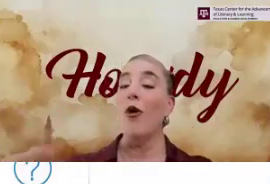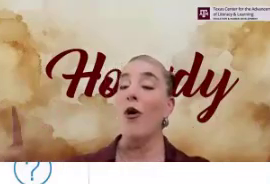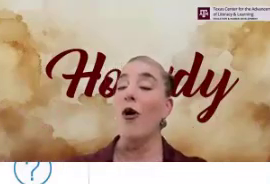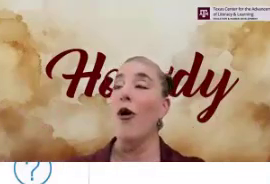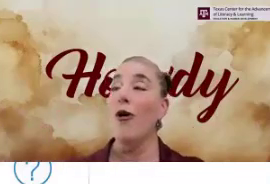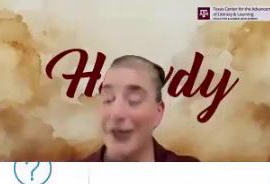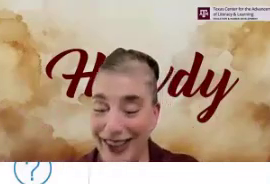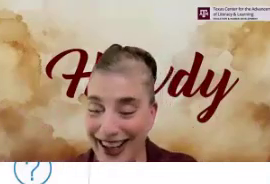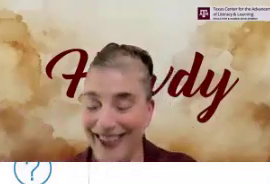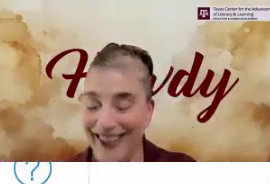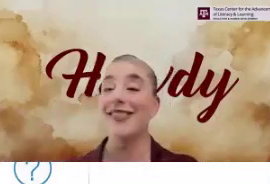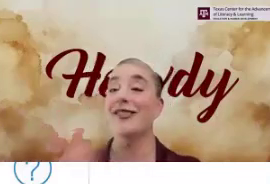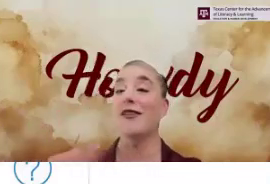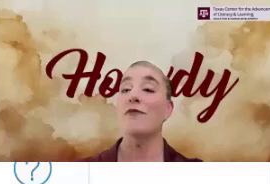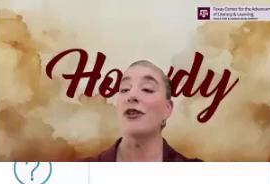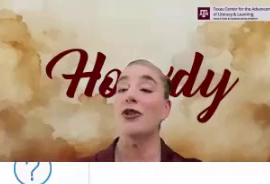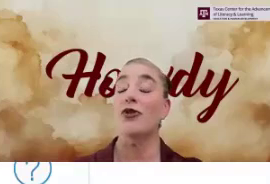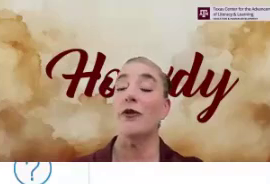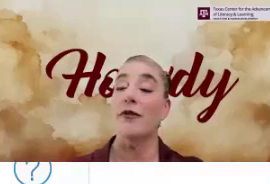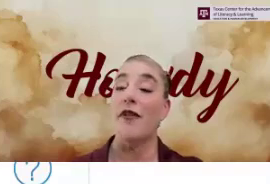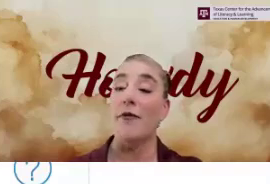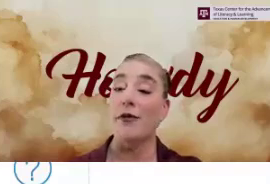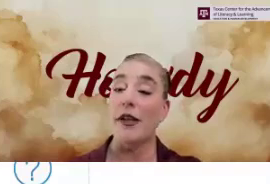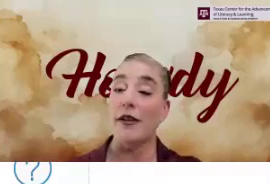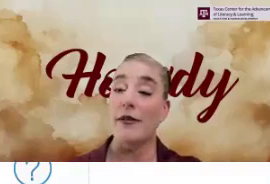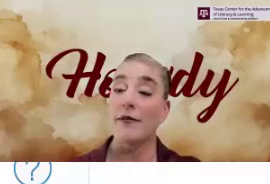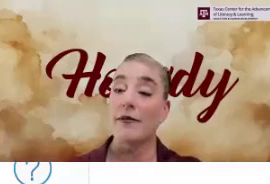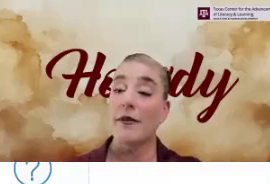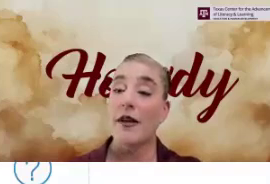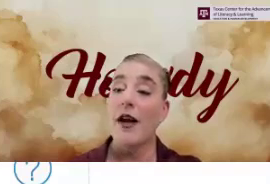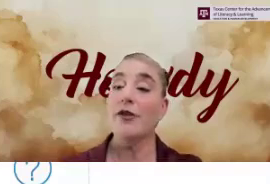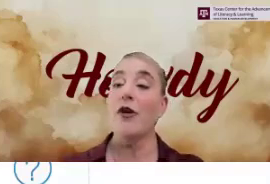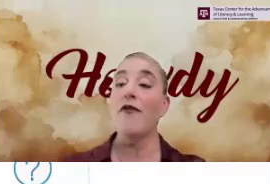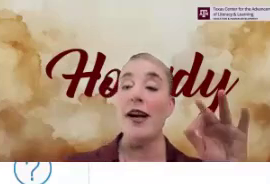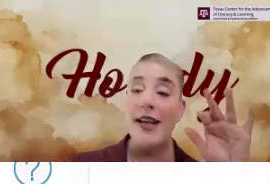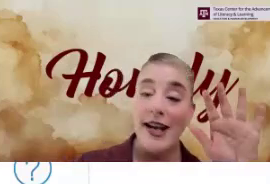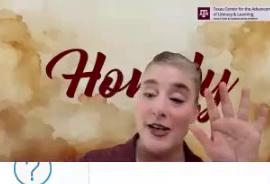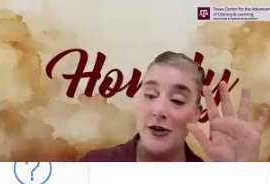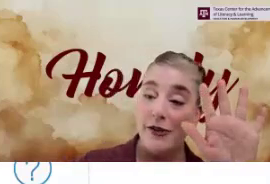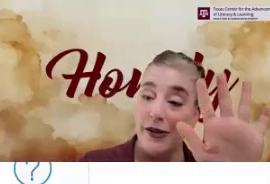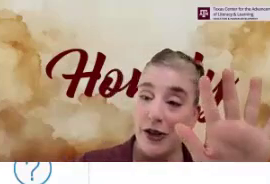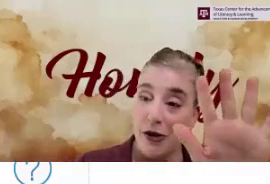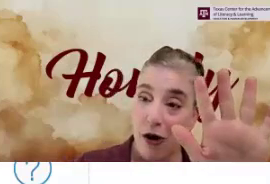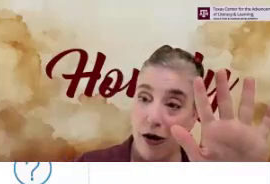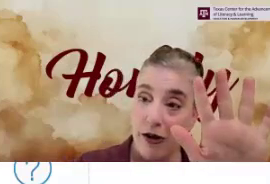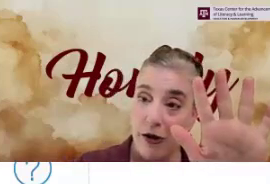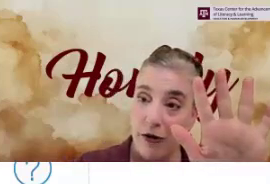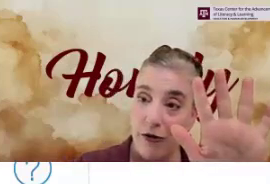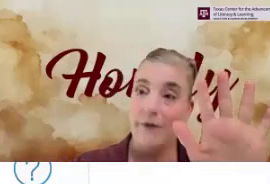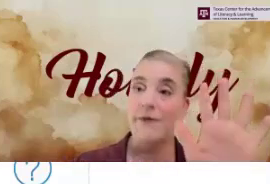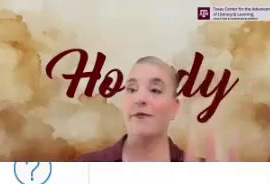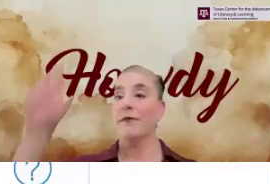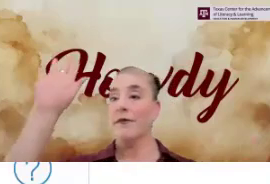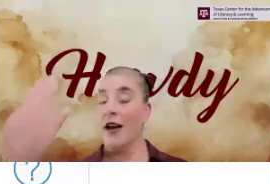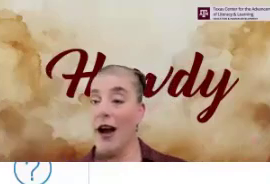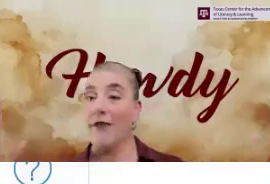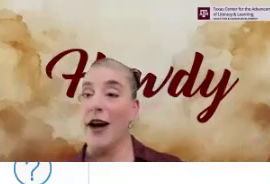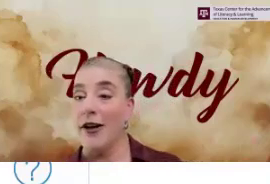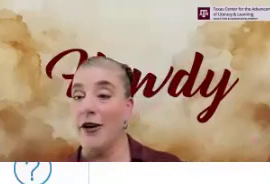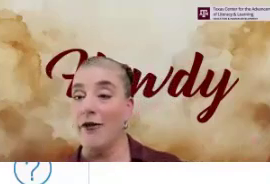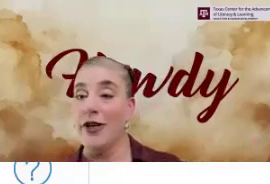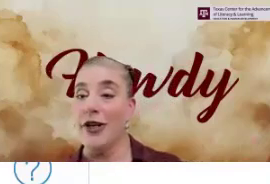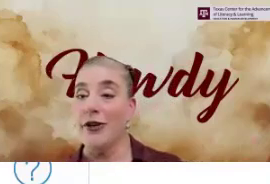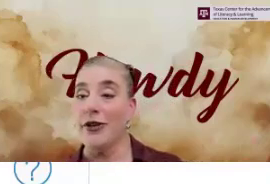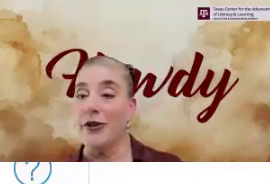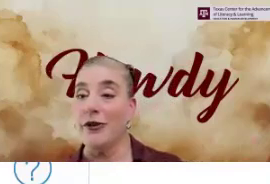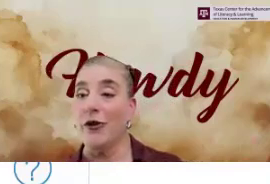And that whole sentence is going to be a descriptive hyperlink. So if I can't use the QR code, I've